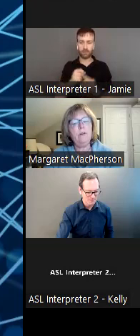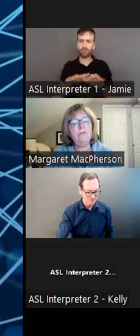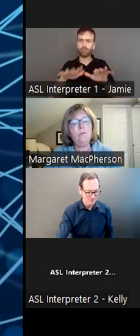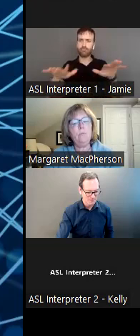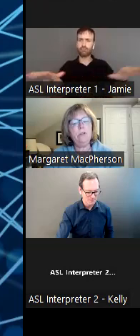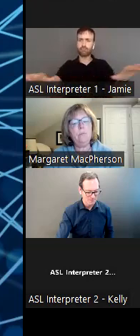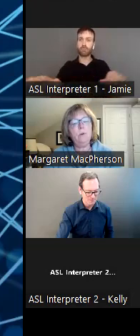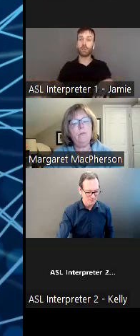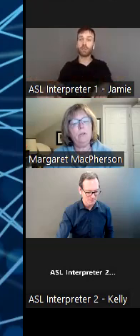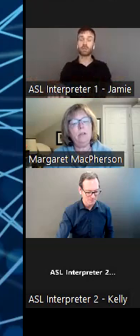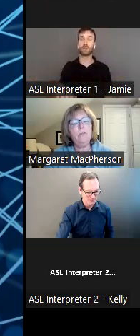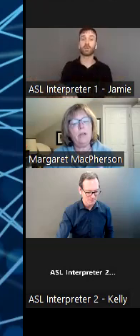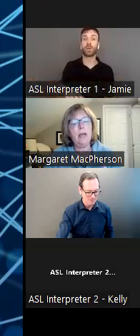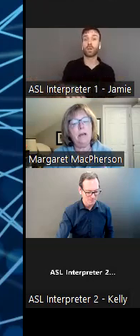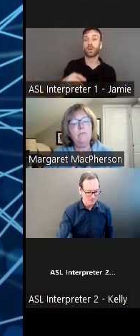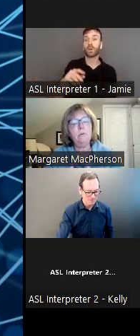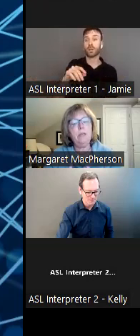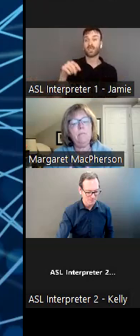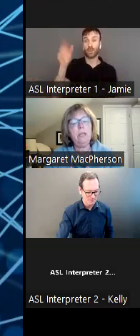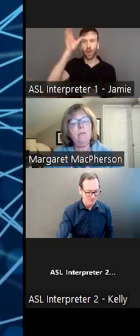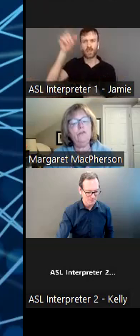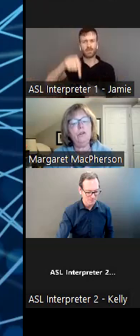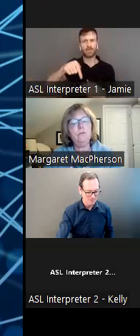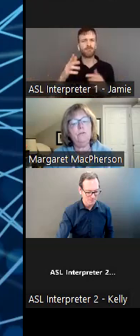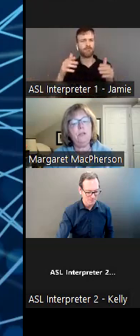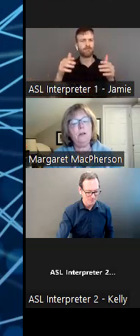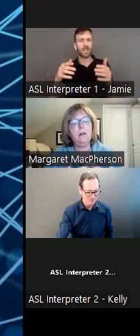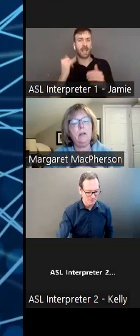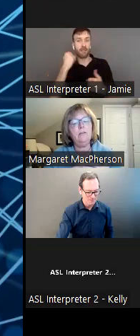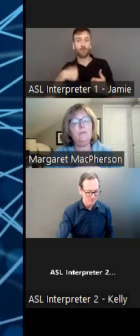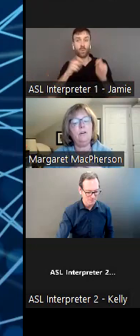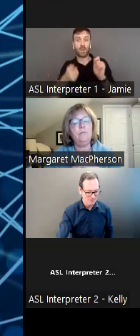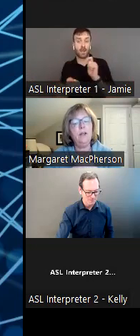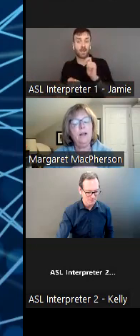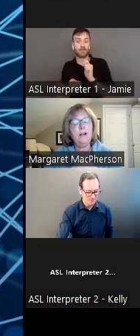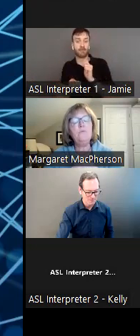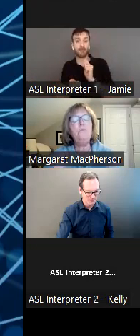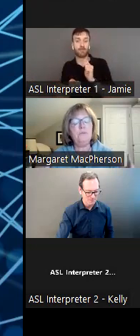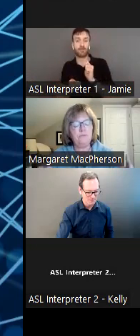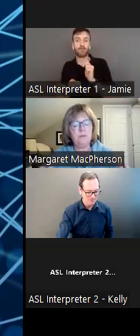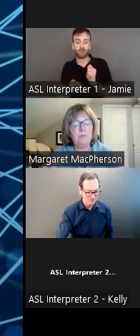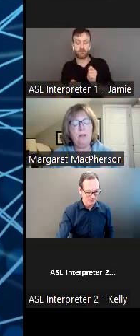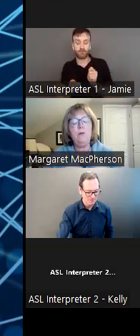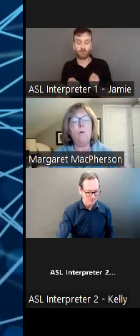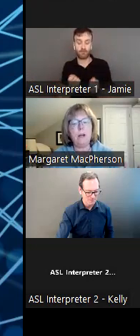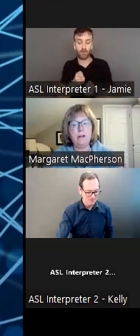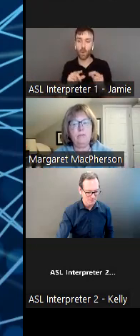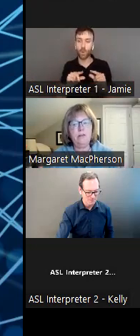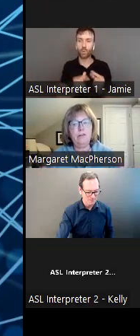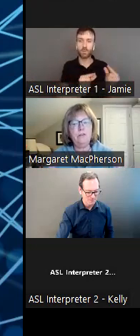trauma violence informed principles is that if we can make the shift in sort of groups of people,